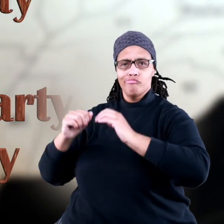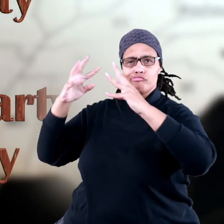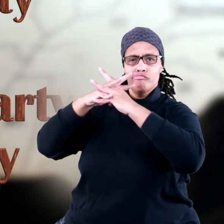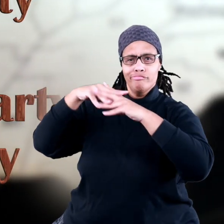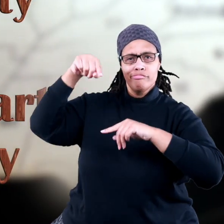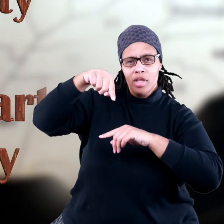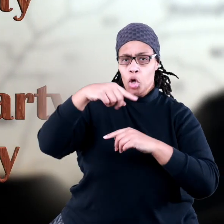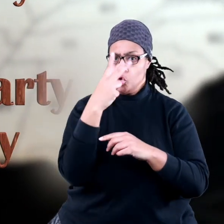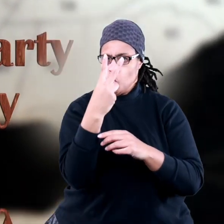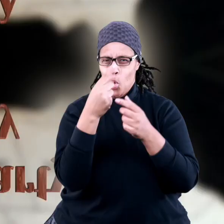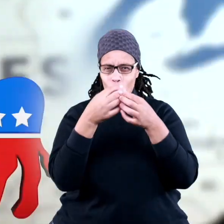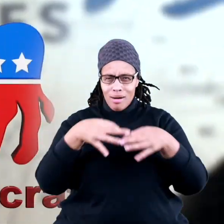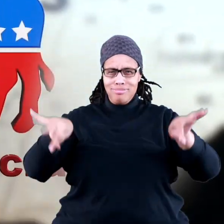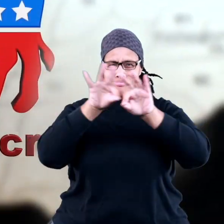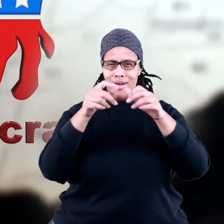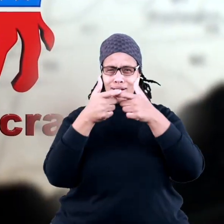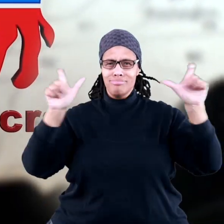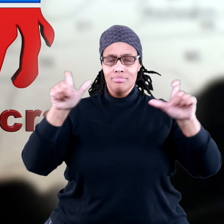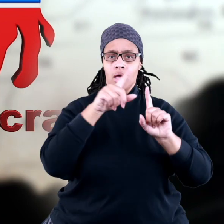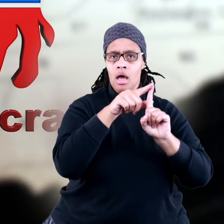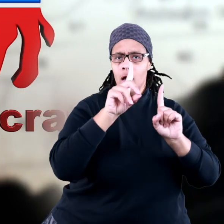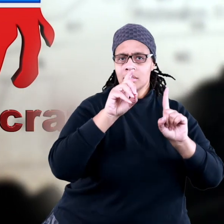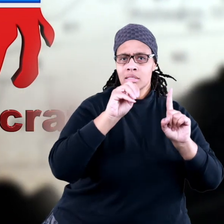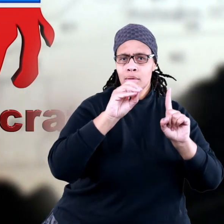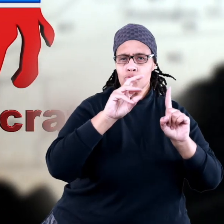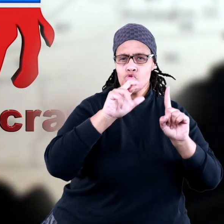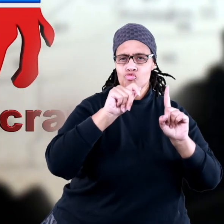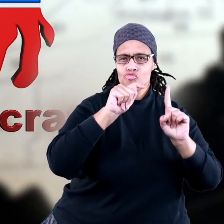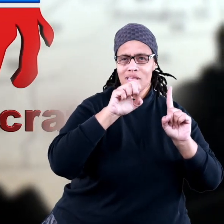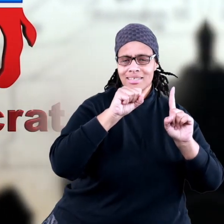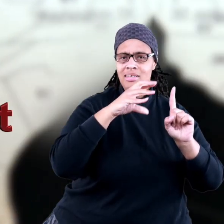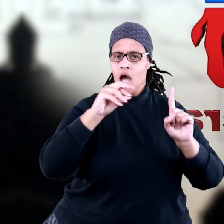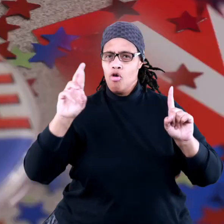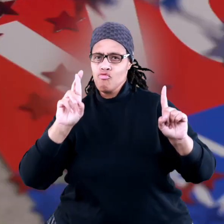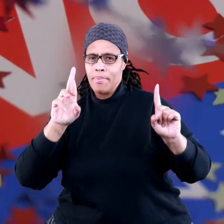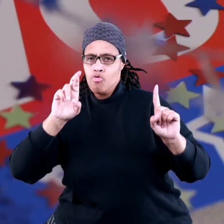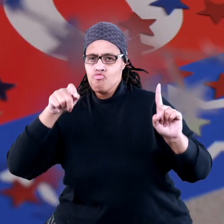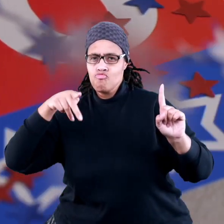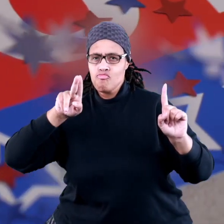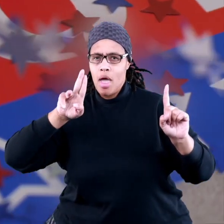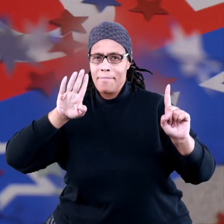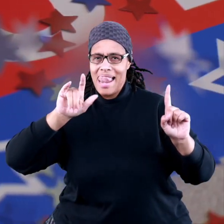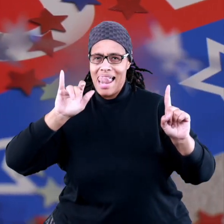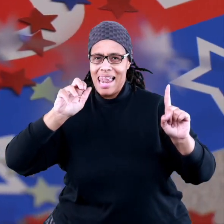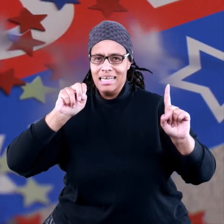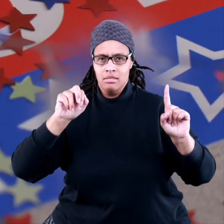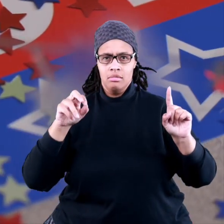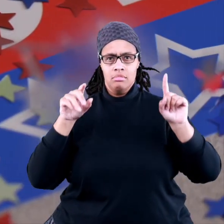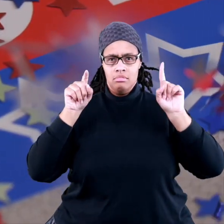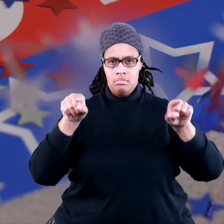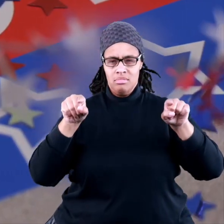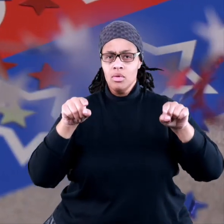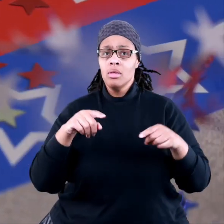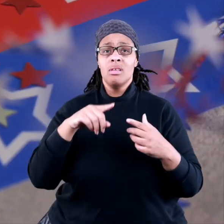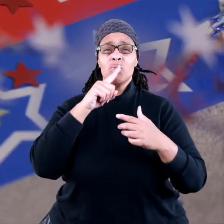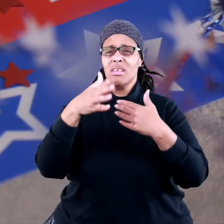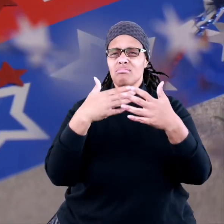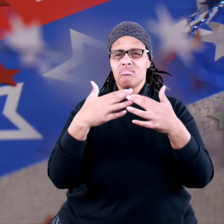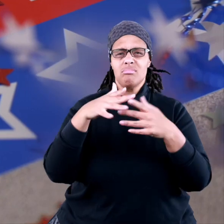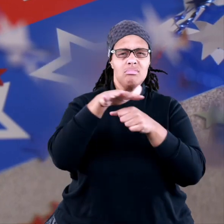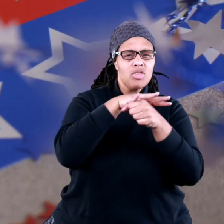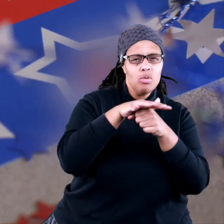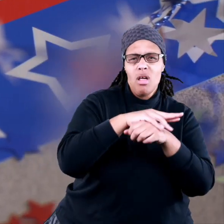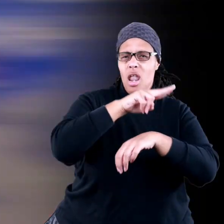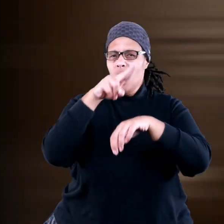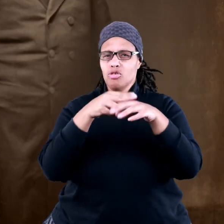two major political parties are the Democrats and the Republicans. Most people elected to a public office, whether it's